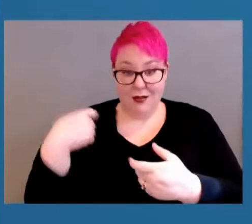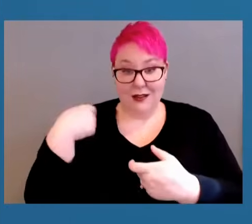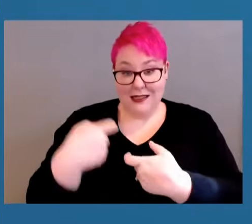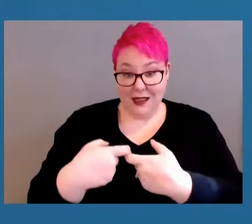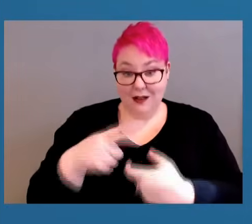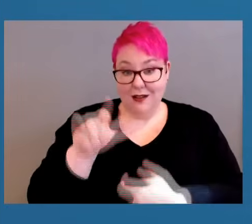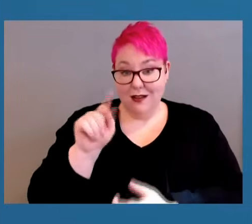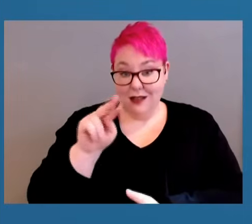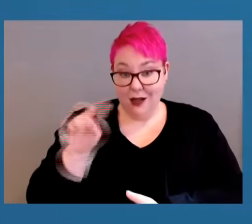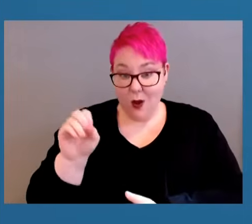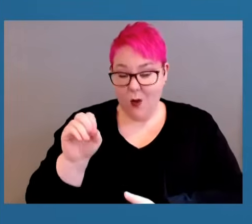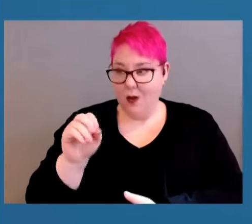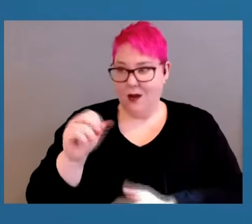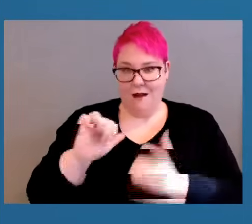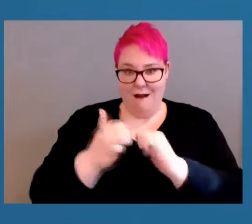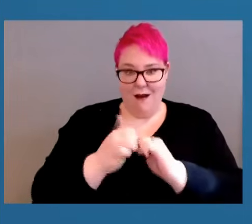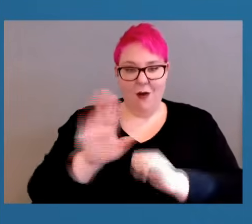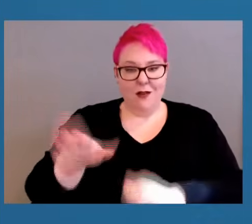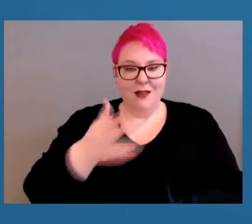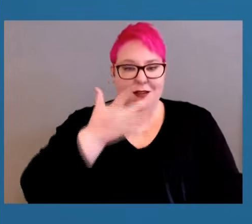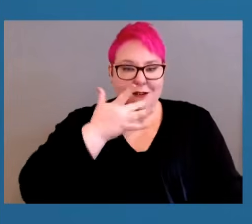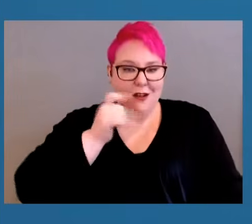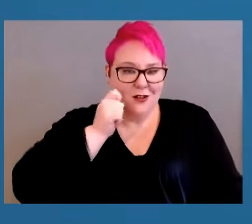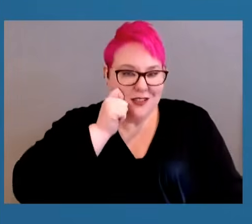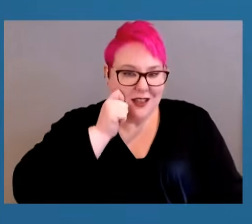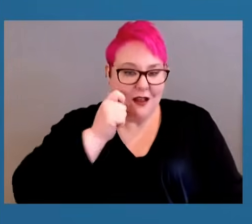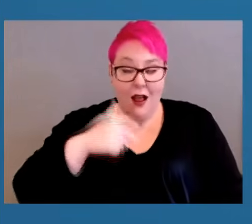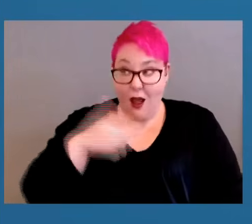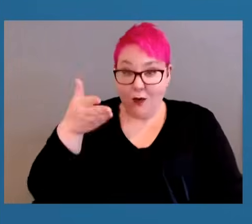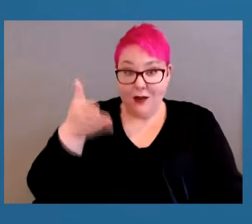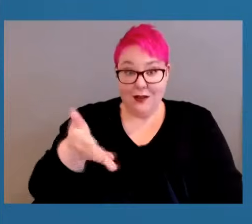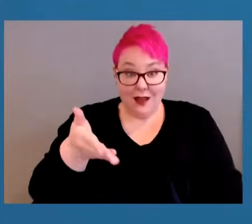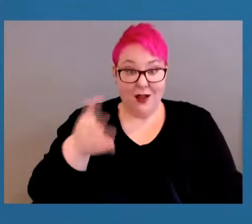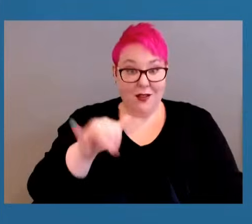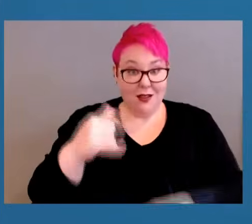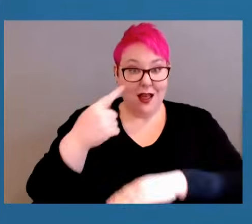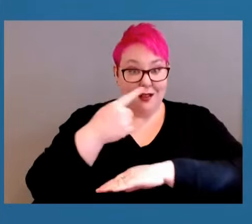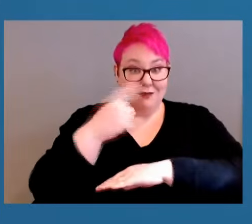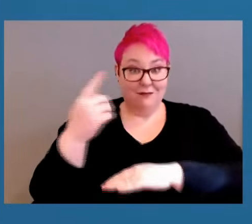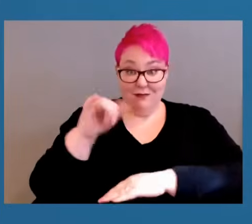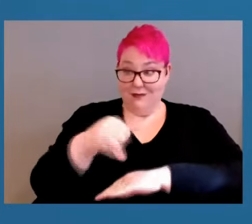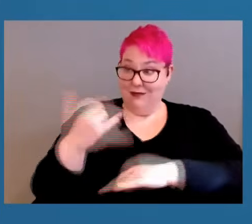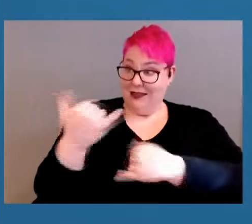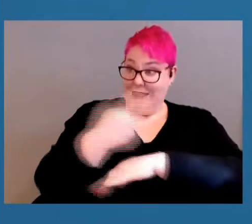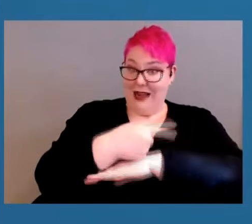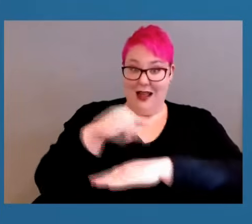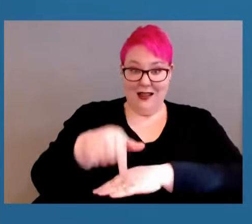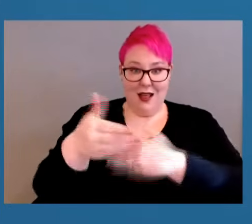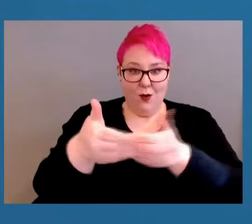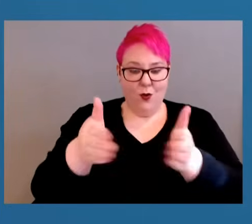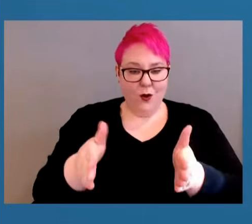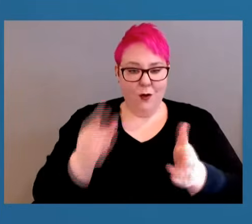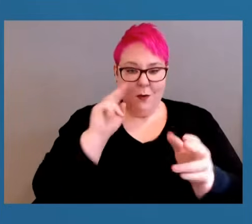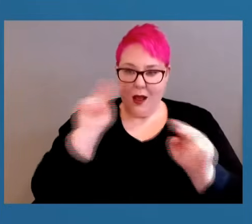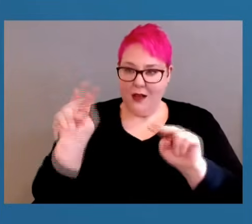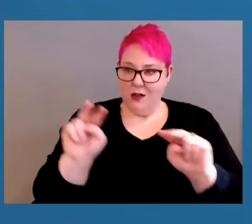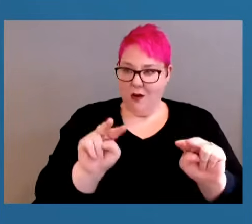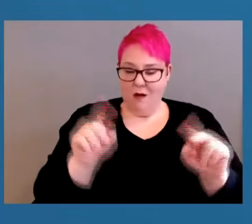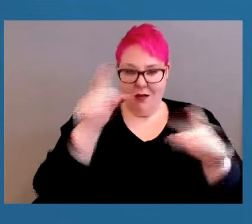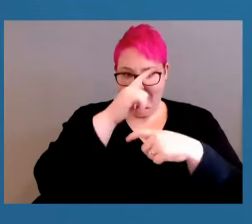of their skin. I was in that room today. I saw where this trauma